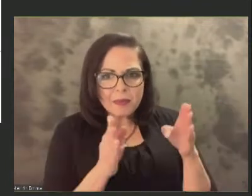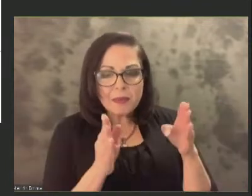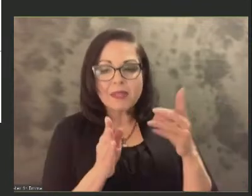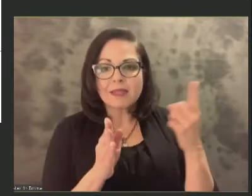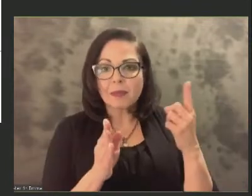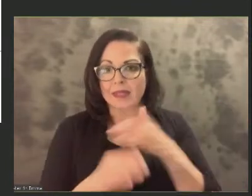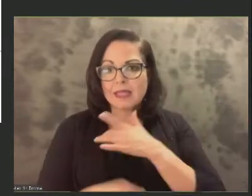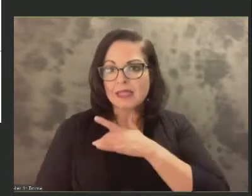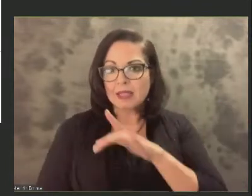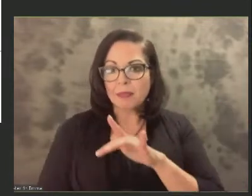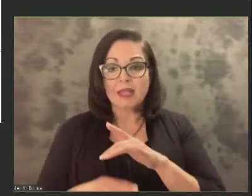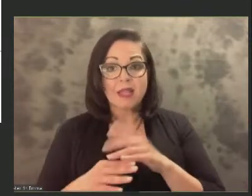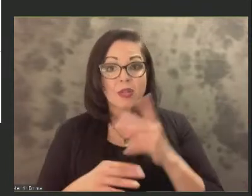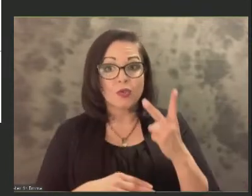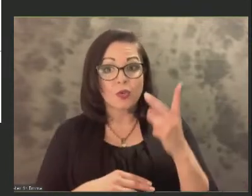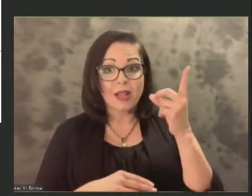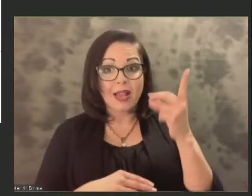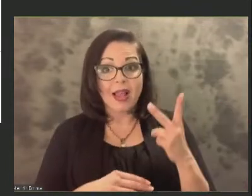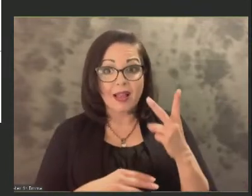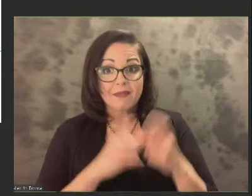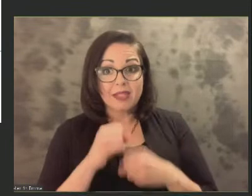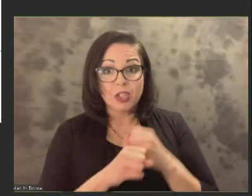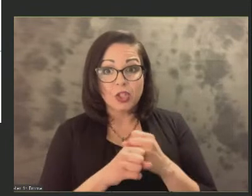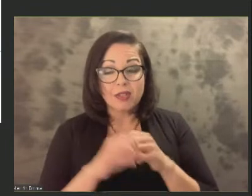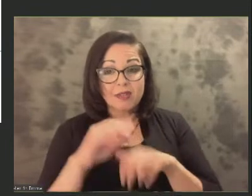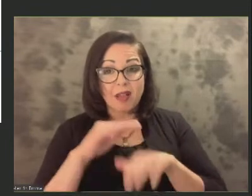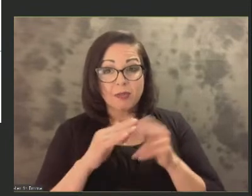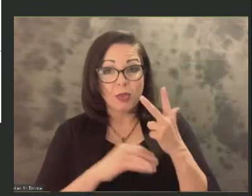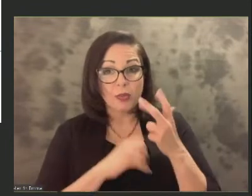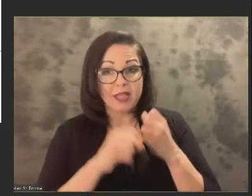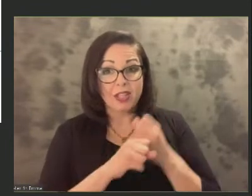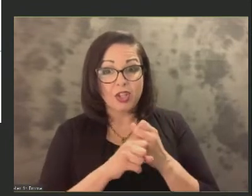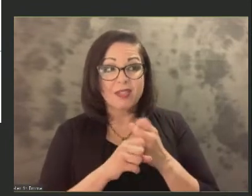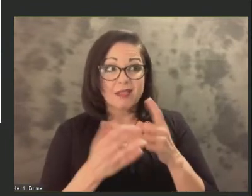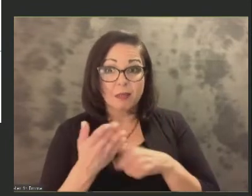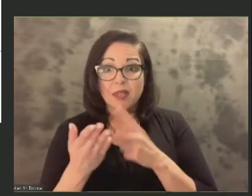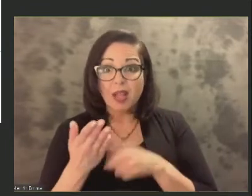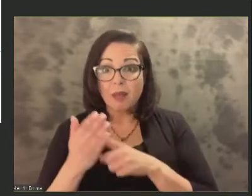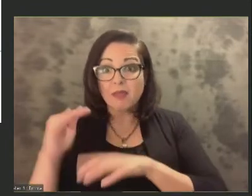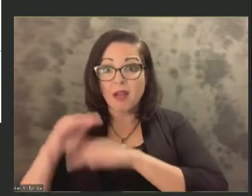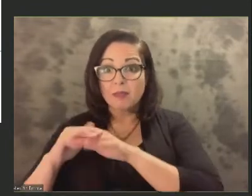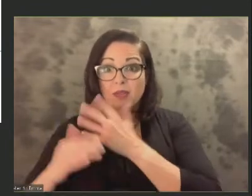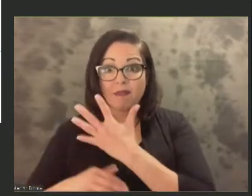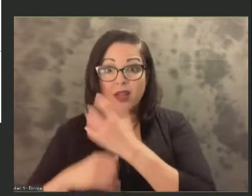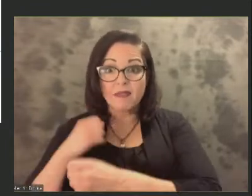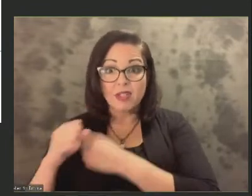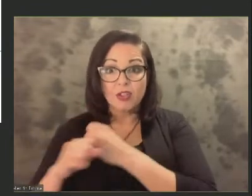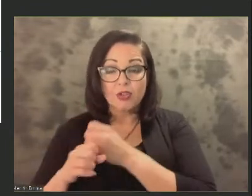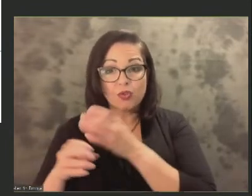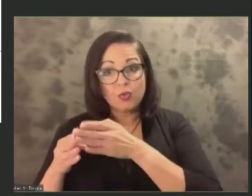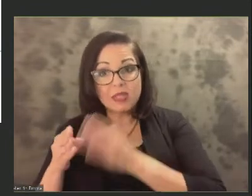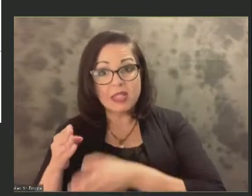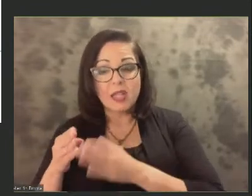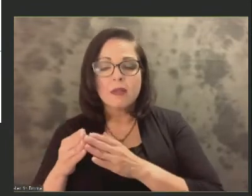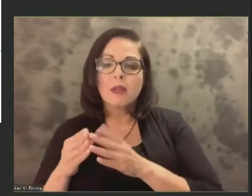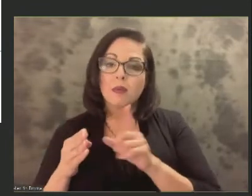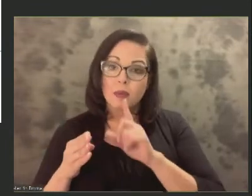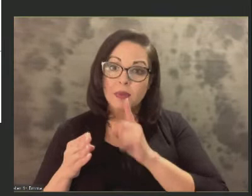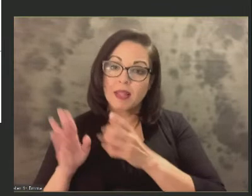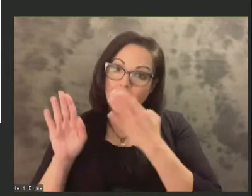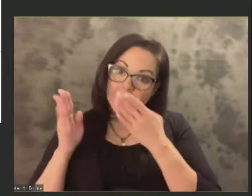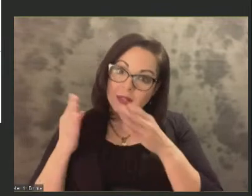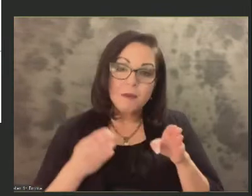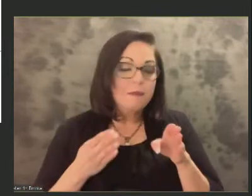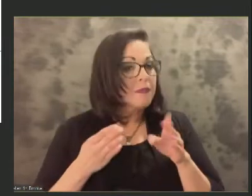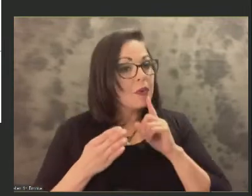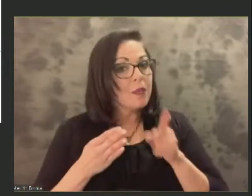takes 2.5 years to 3 years, and in some cases 5 years to get it done? With that, I'll move to the methods and